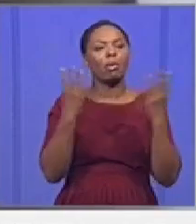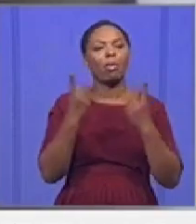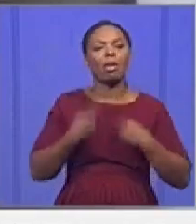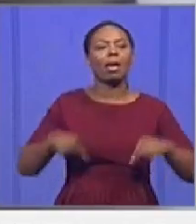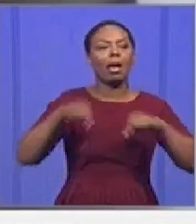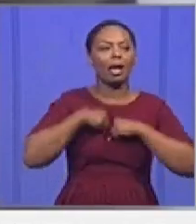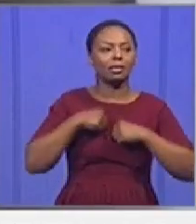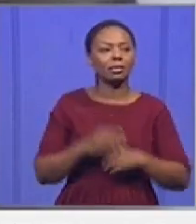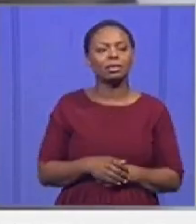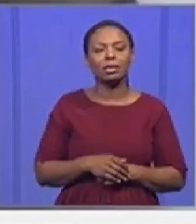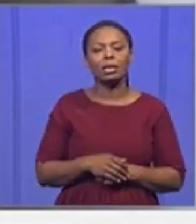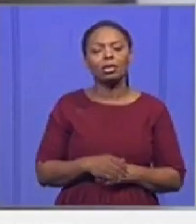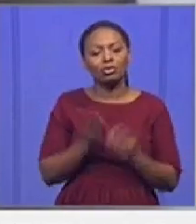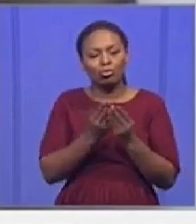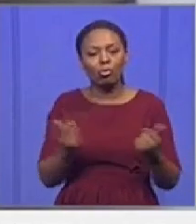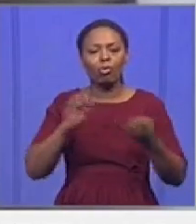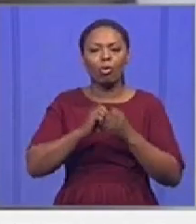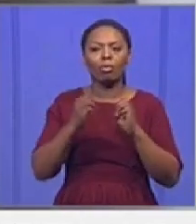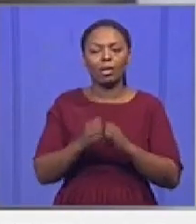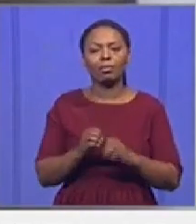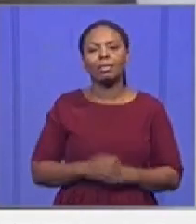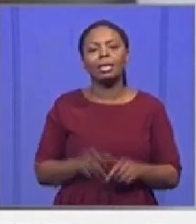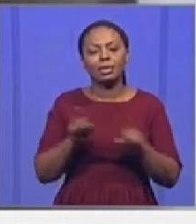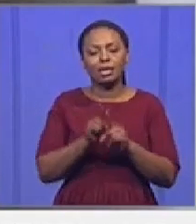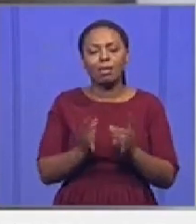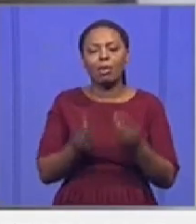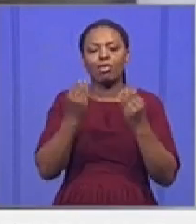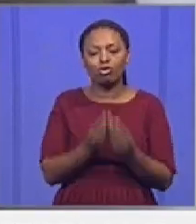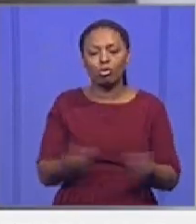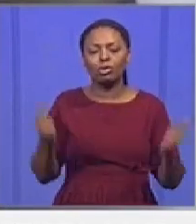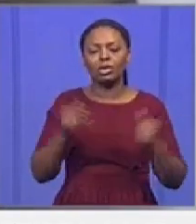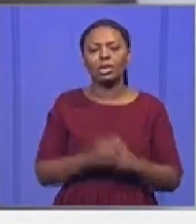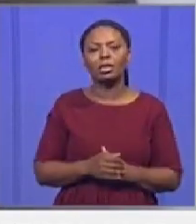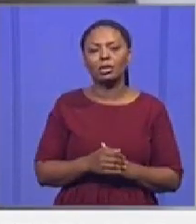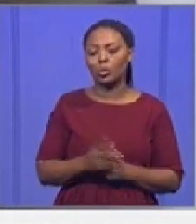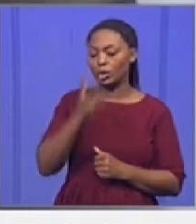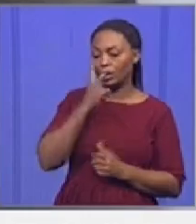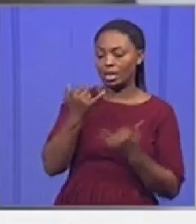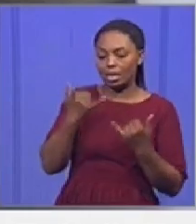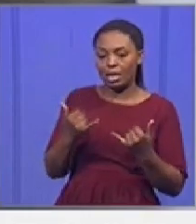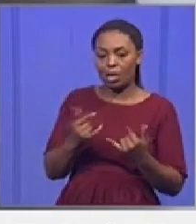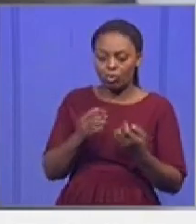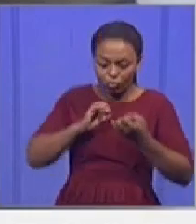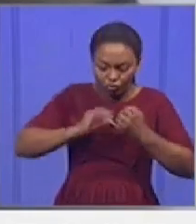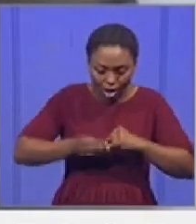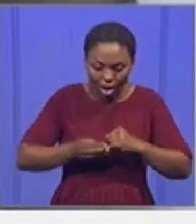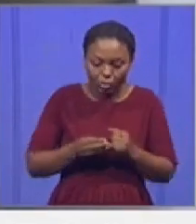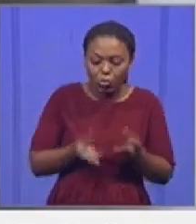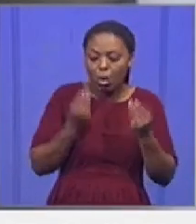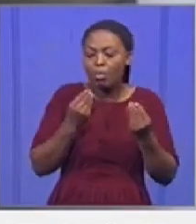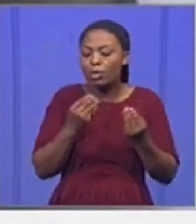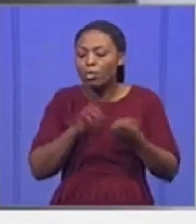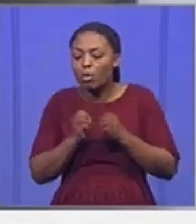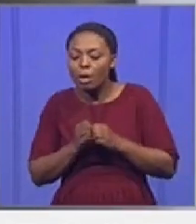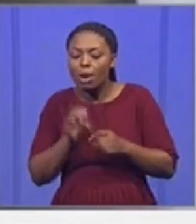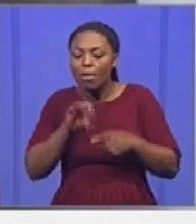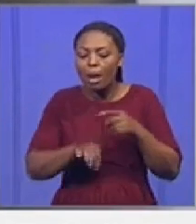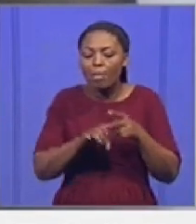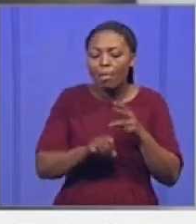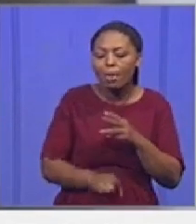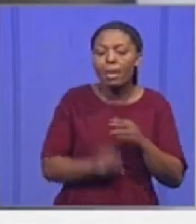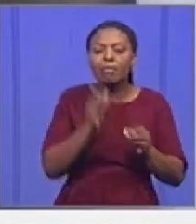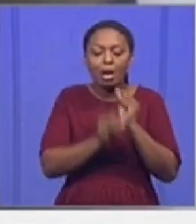us to actually address the problem, to come up with solutions. As we are at Solana, we're busy trying to figure out a way how to develop